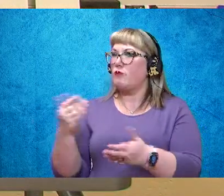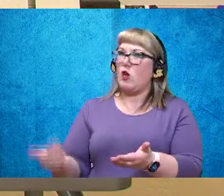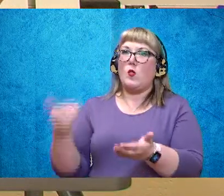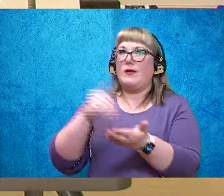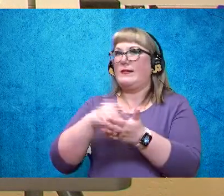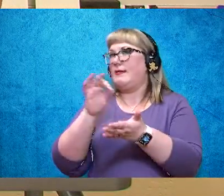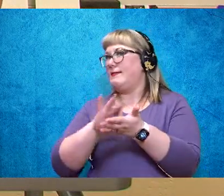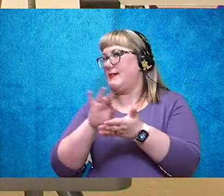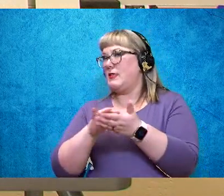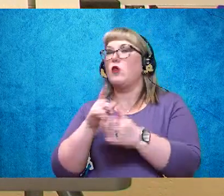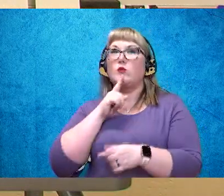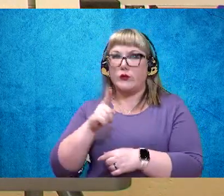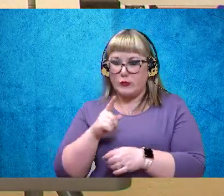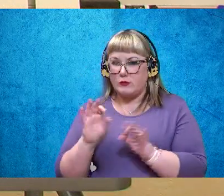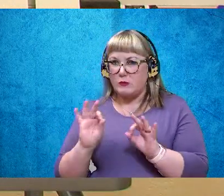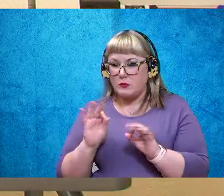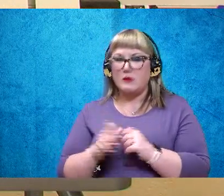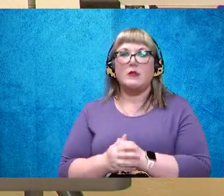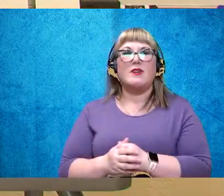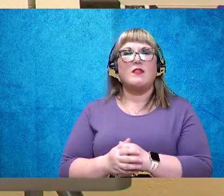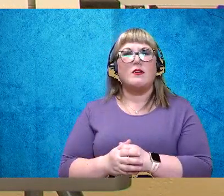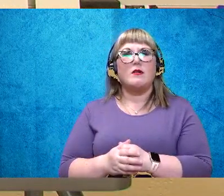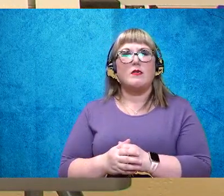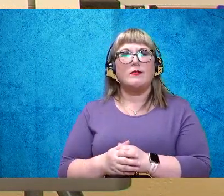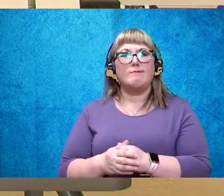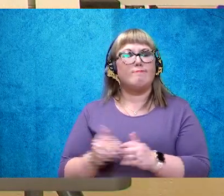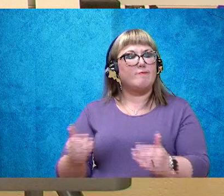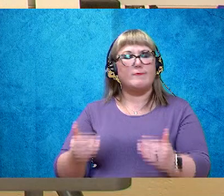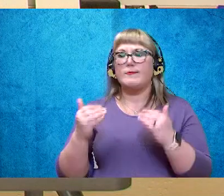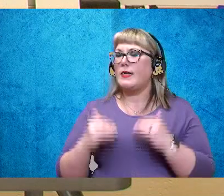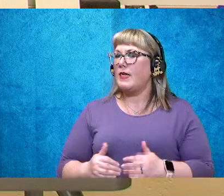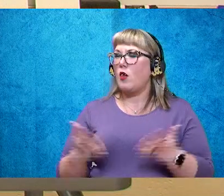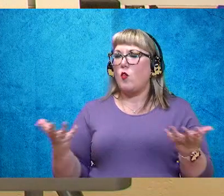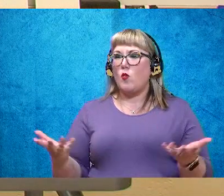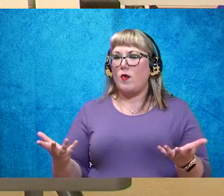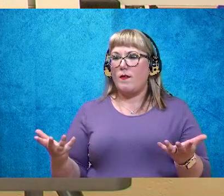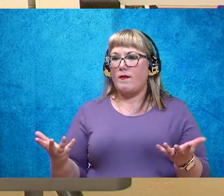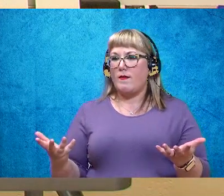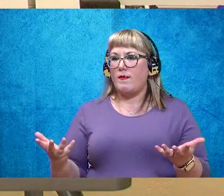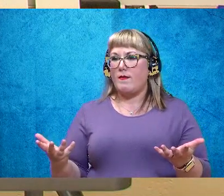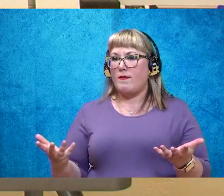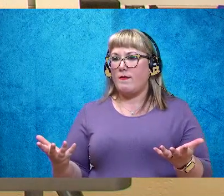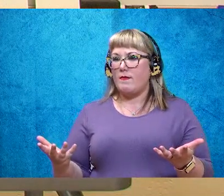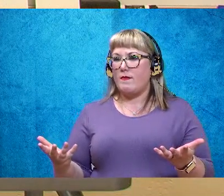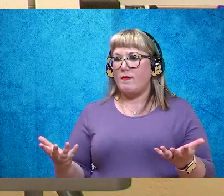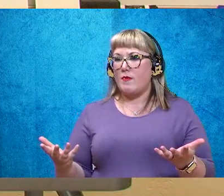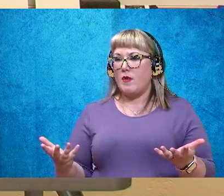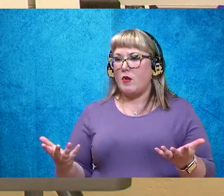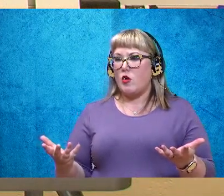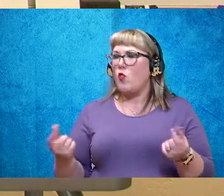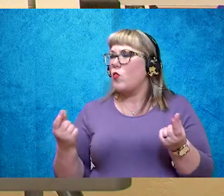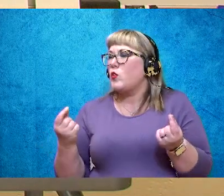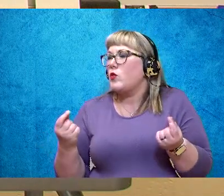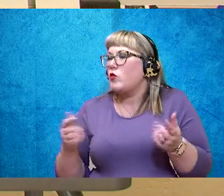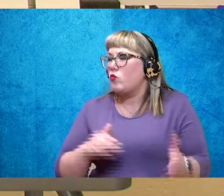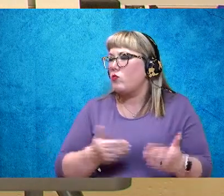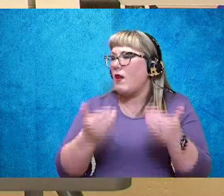check to make sure. So who knows the next step after I've counted my